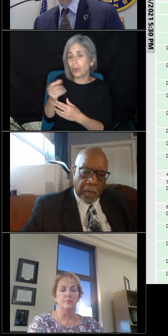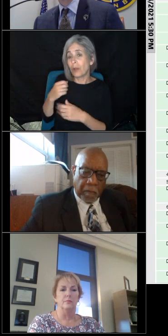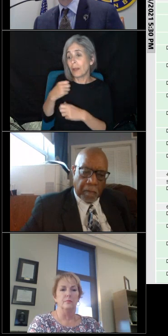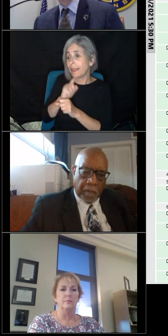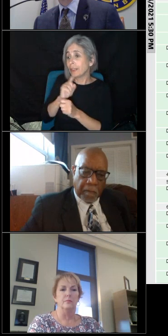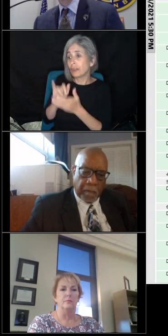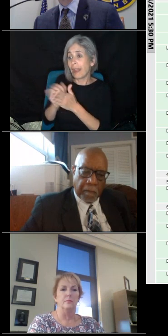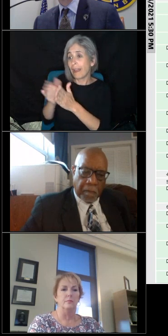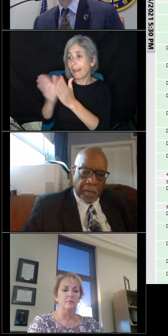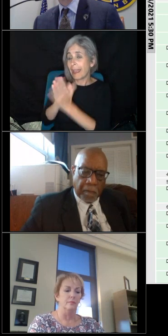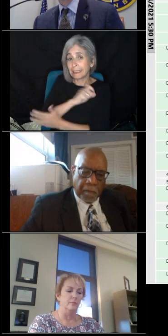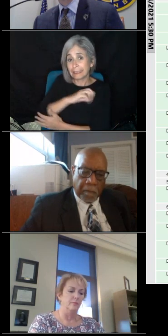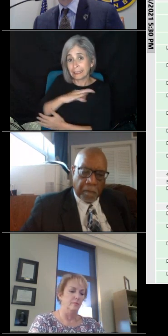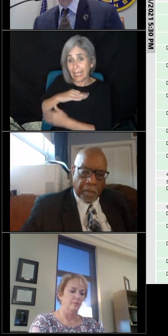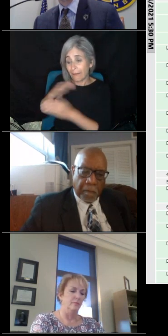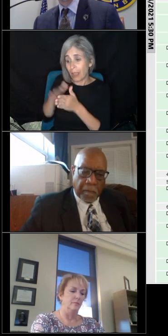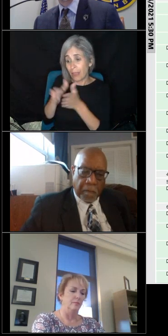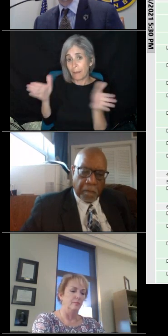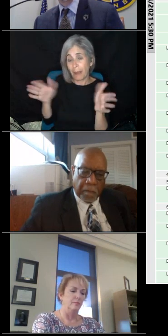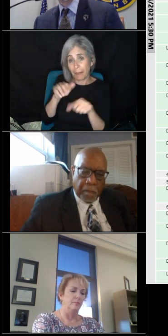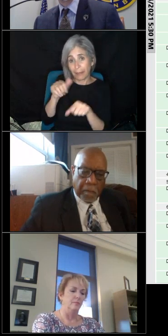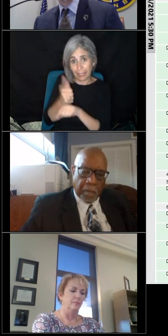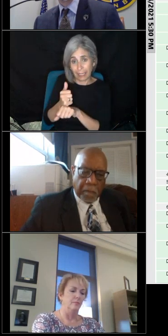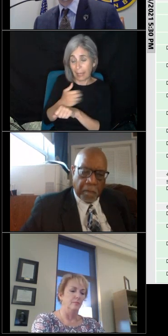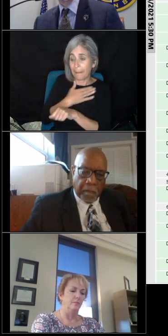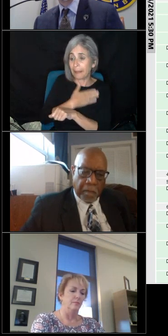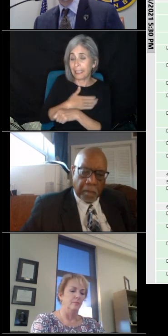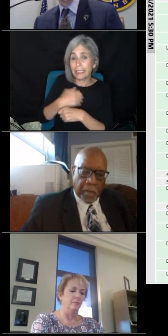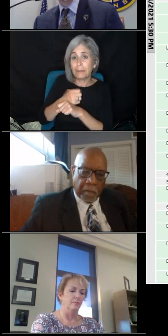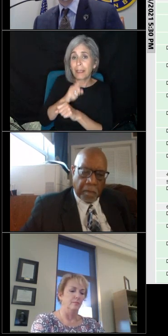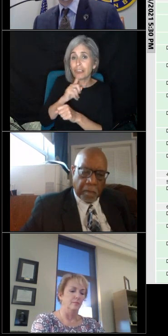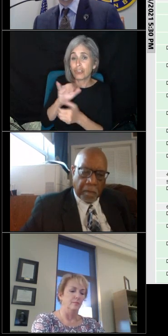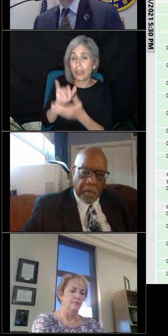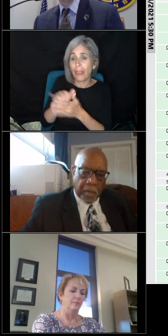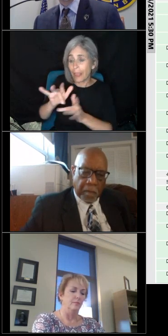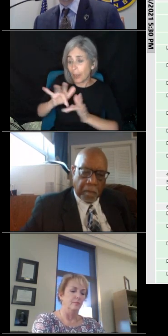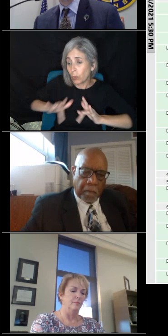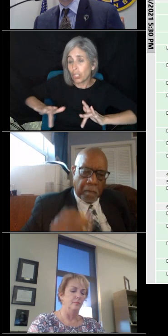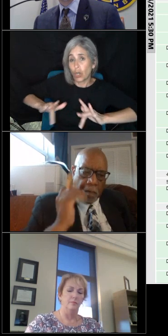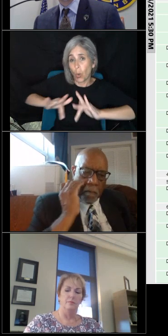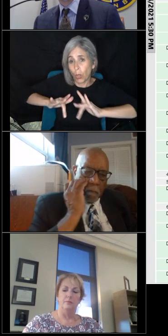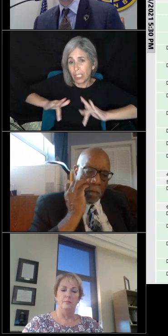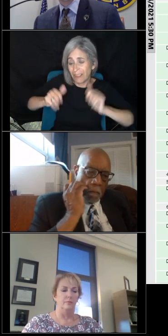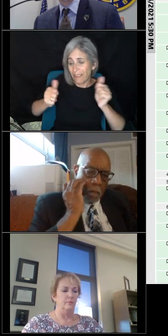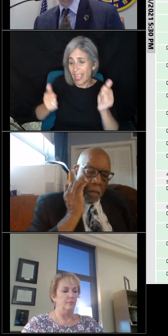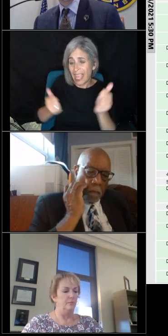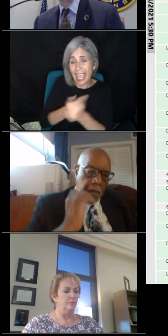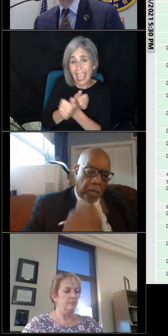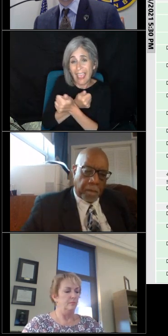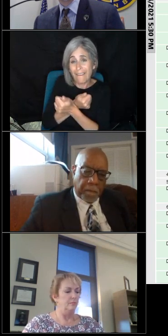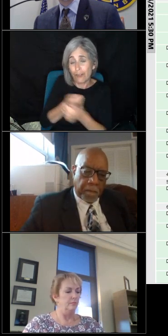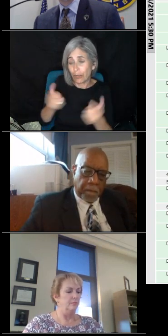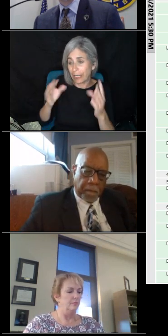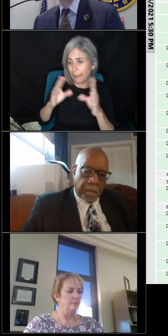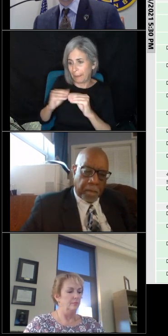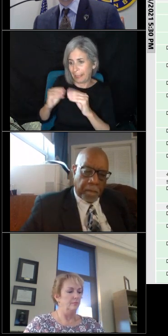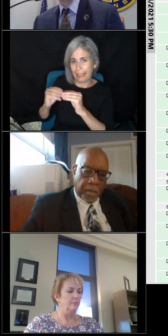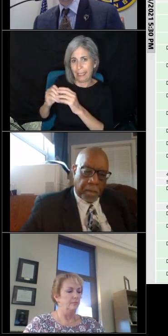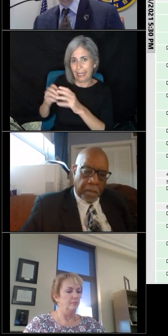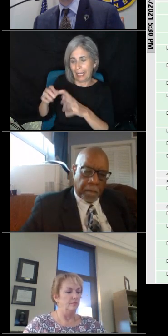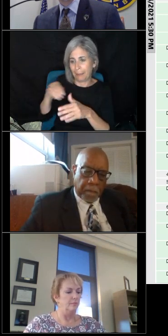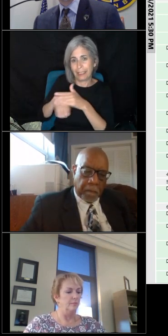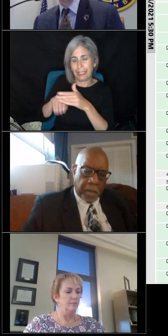staff in a public setting that please make sure that there are recordings of every meeting and that they can be